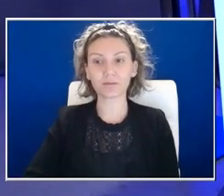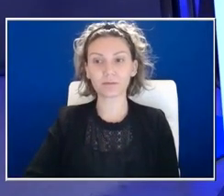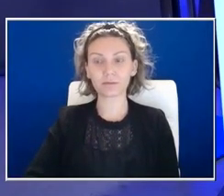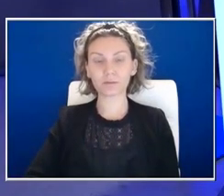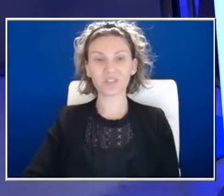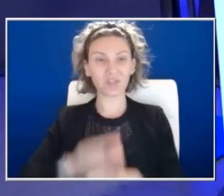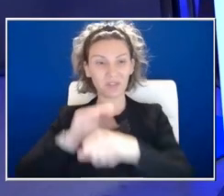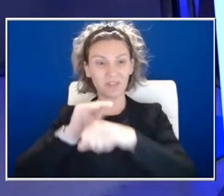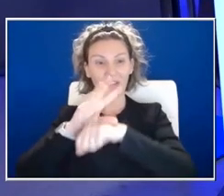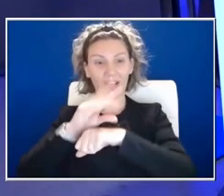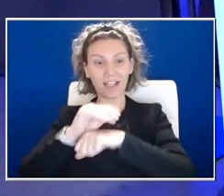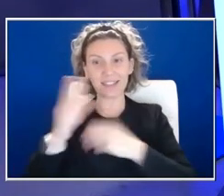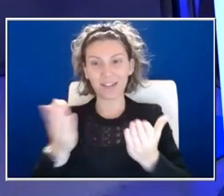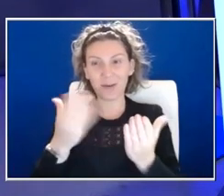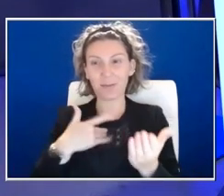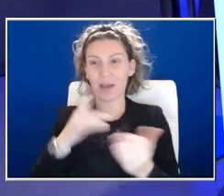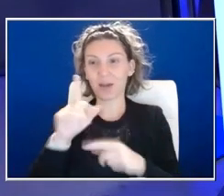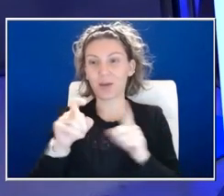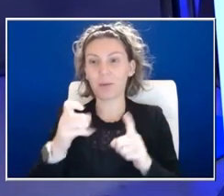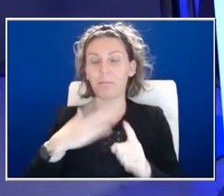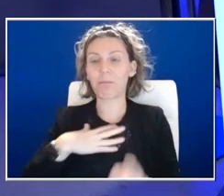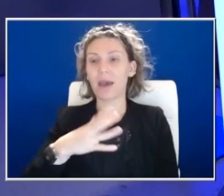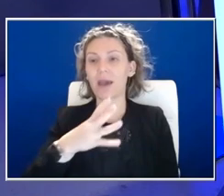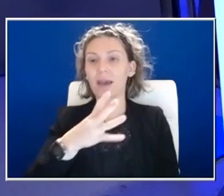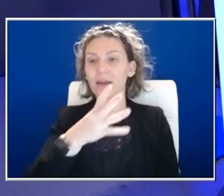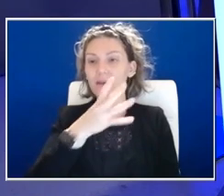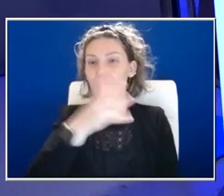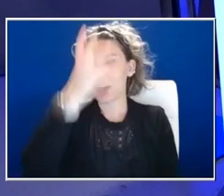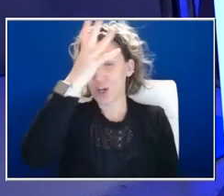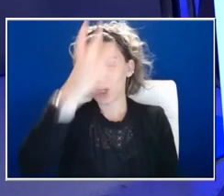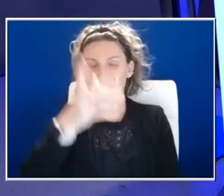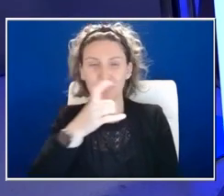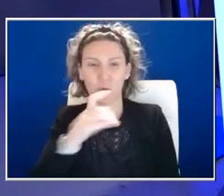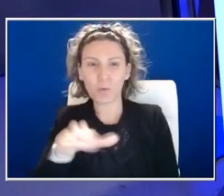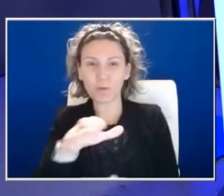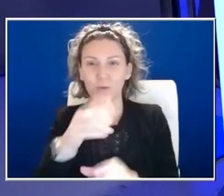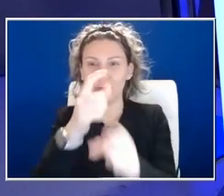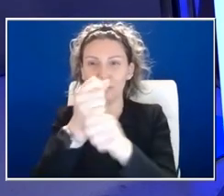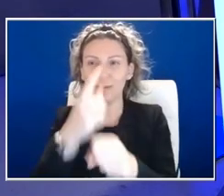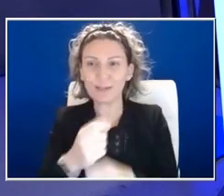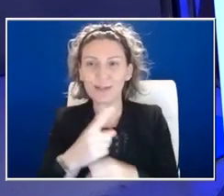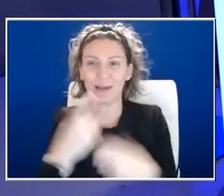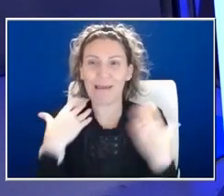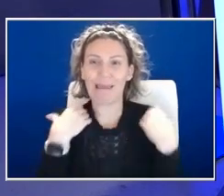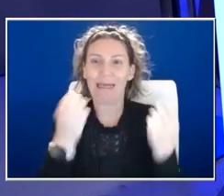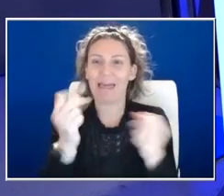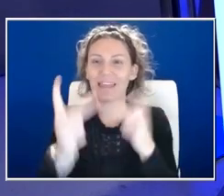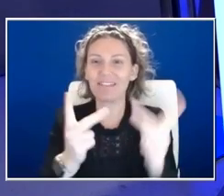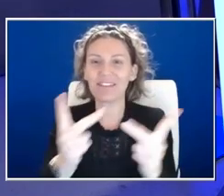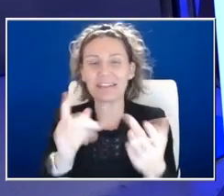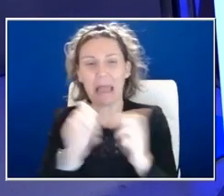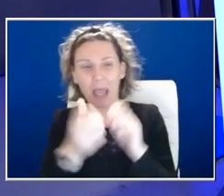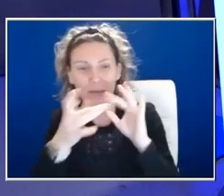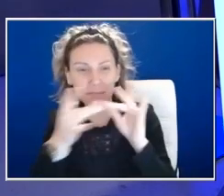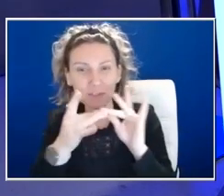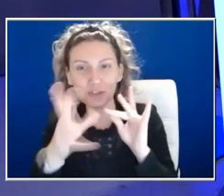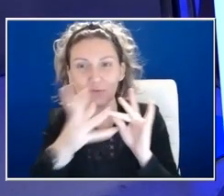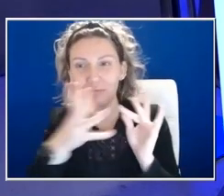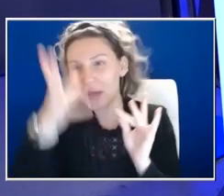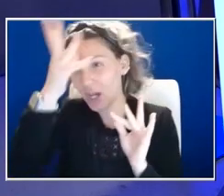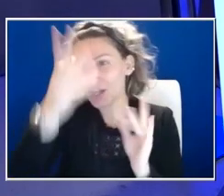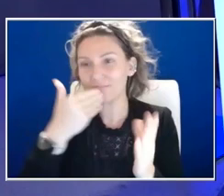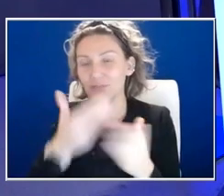question. My parents don't do yearly wellness visits. How do you suggest we bring that up to our parents? We know we're going to have a good opportunity